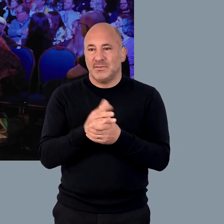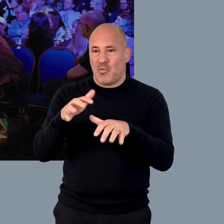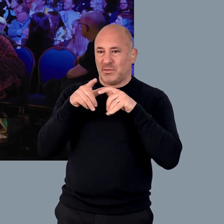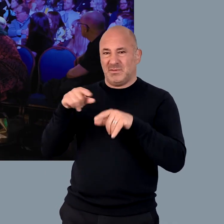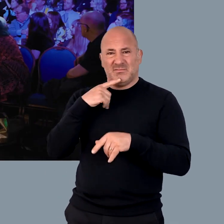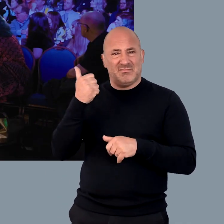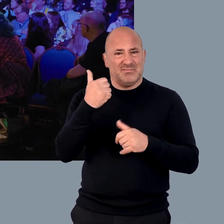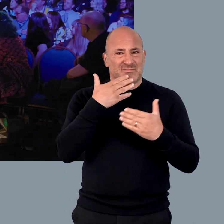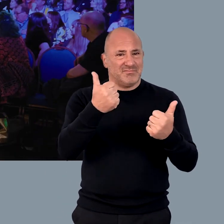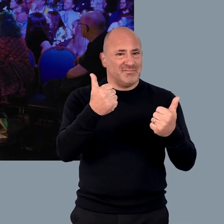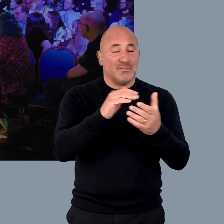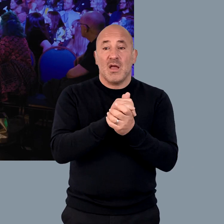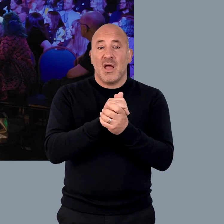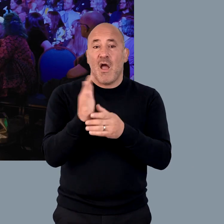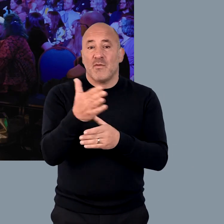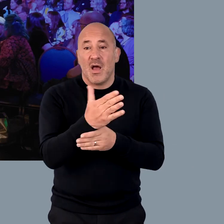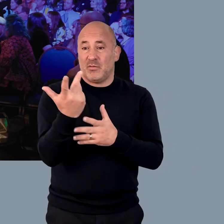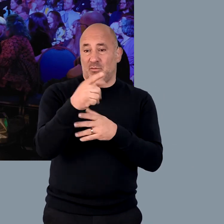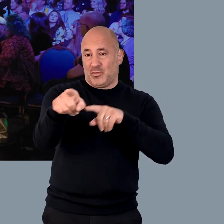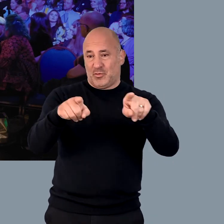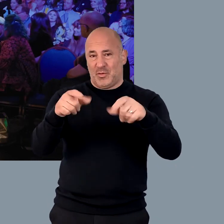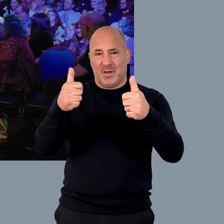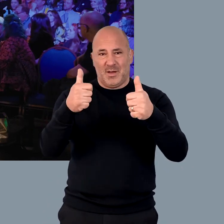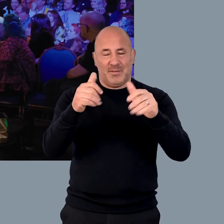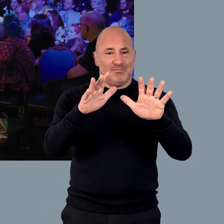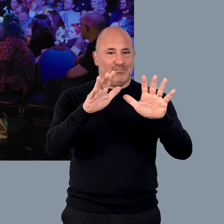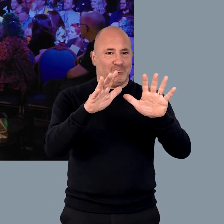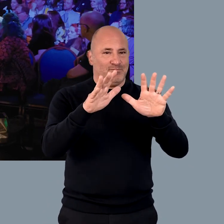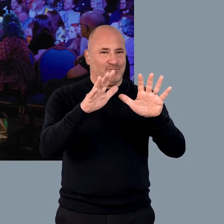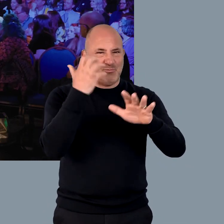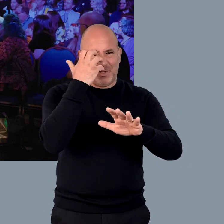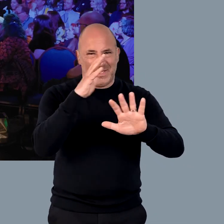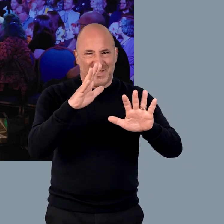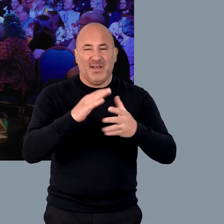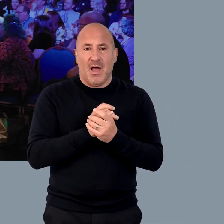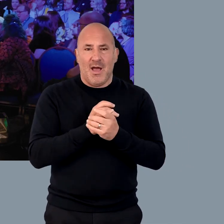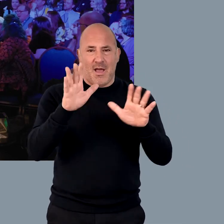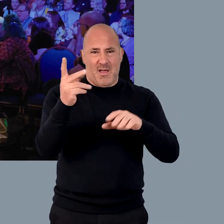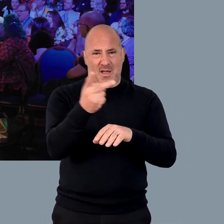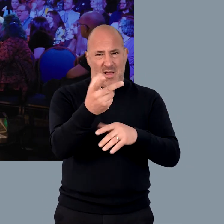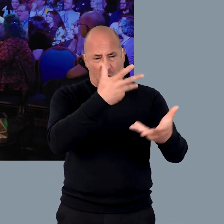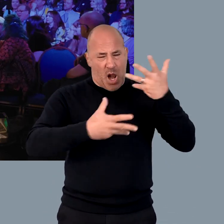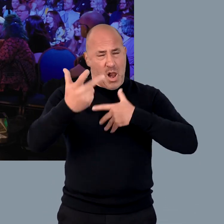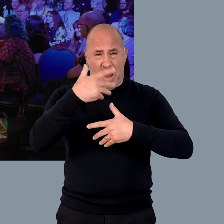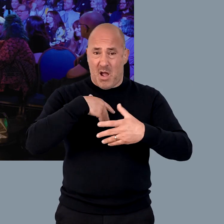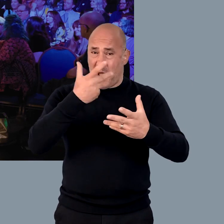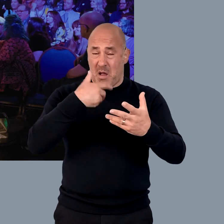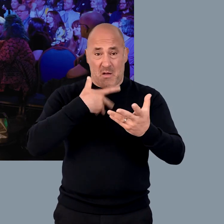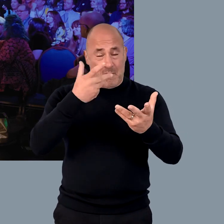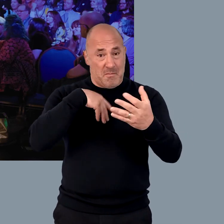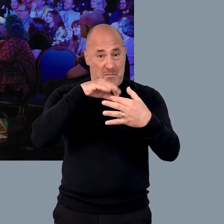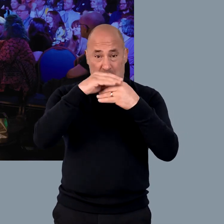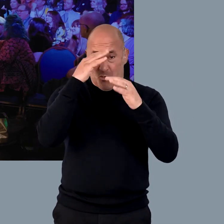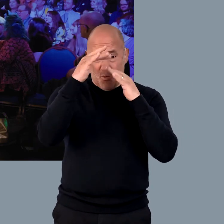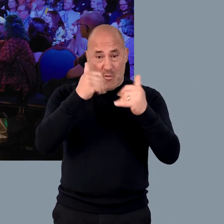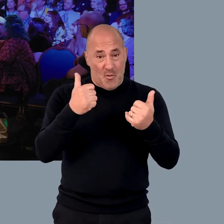Thanks so much, guys. Oh God, hello. Thanks so much, everyone. You guys, sorry. I really resonated